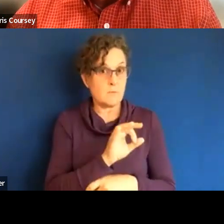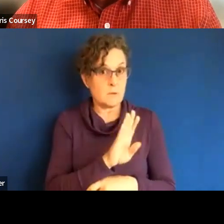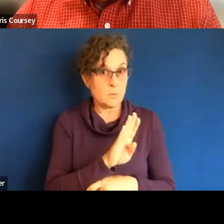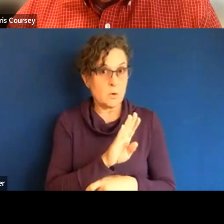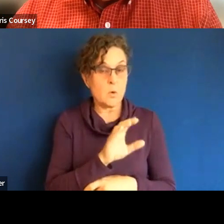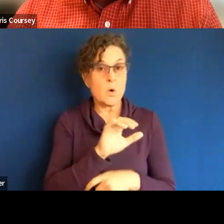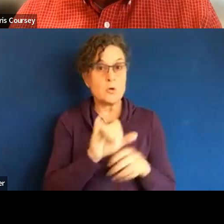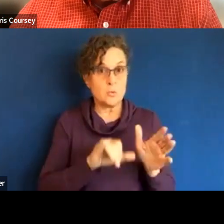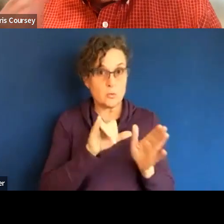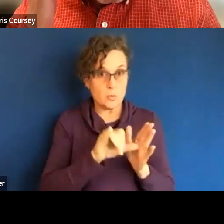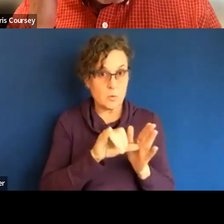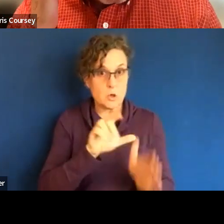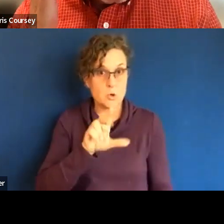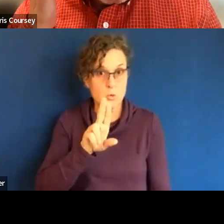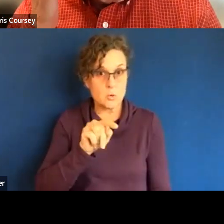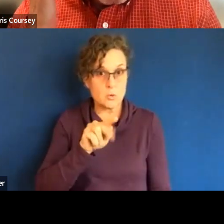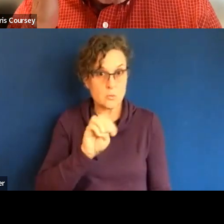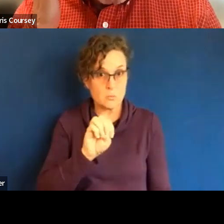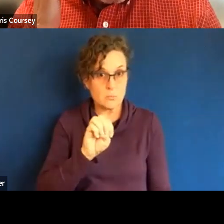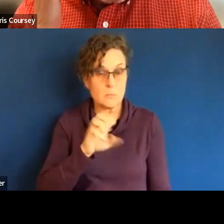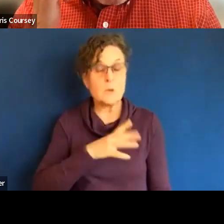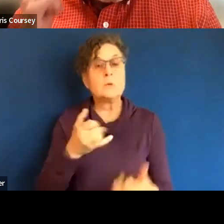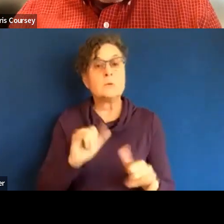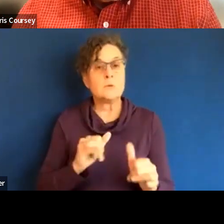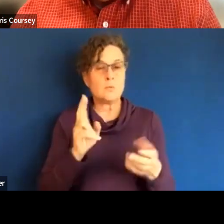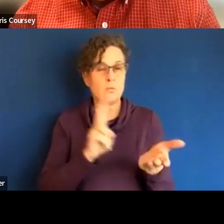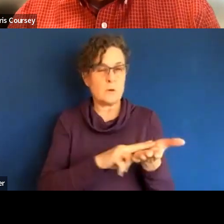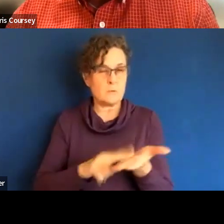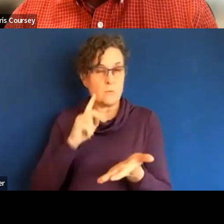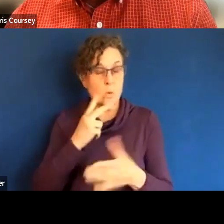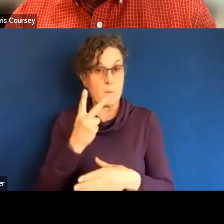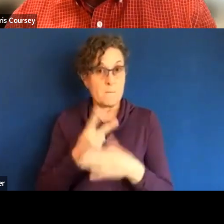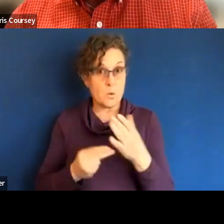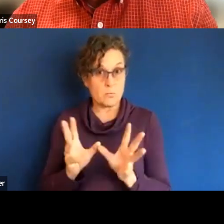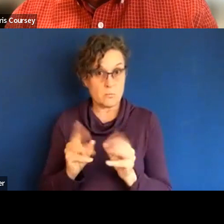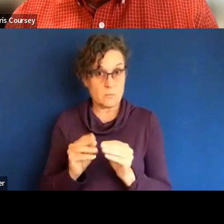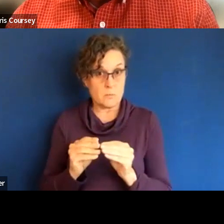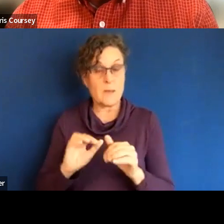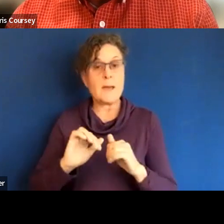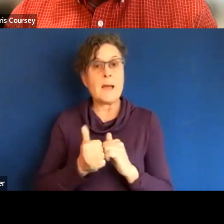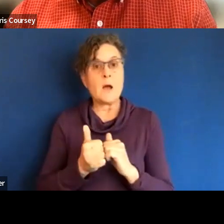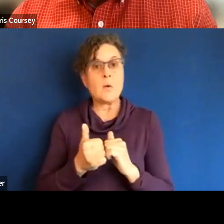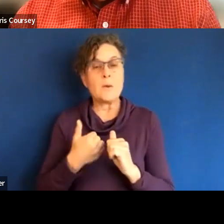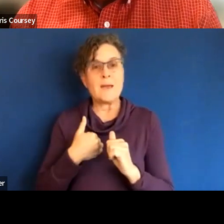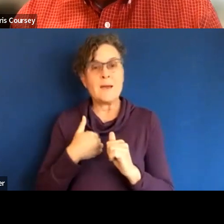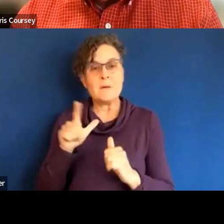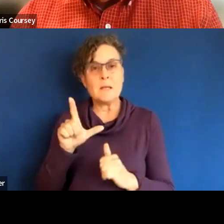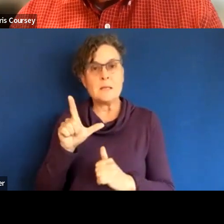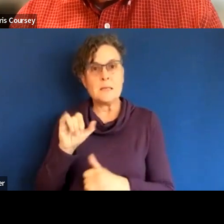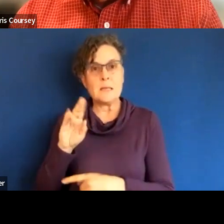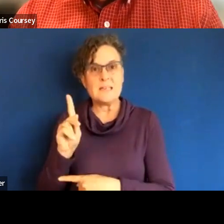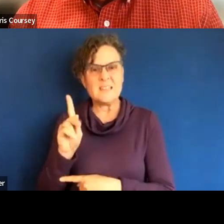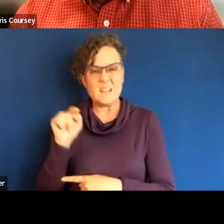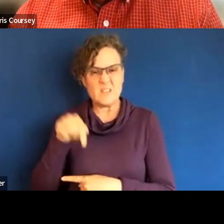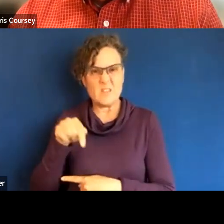or YouTube, you can still register for both webinars by clicking the link that's pinned in the comments.